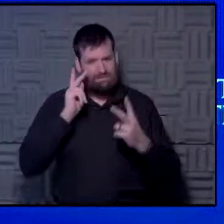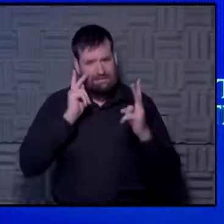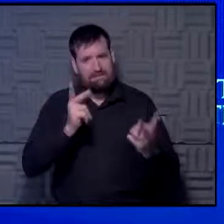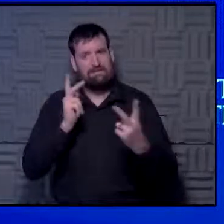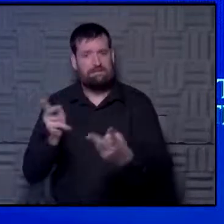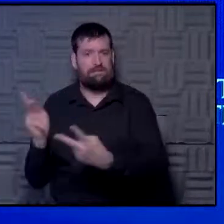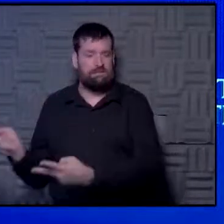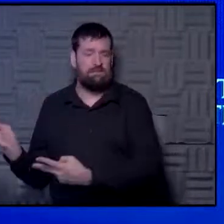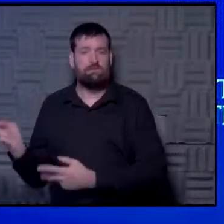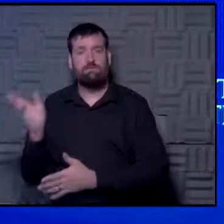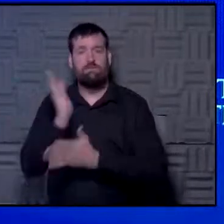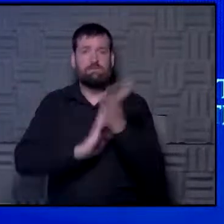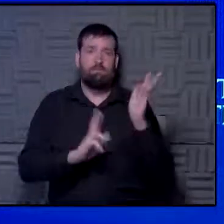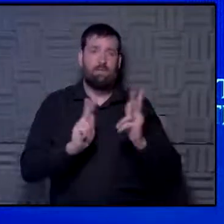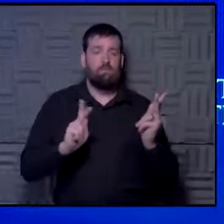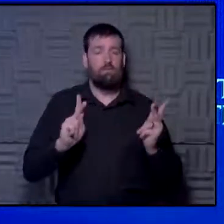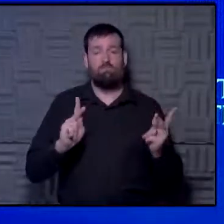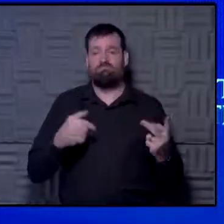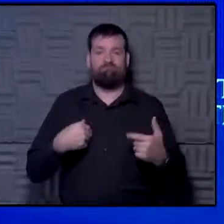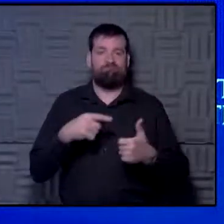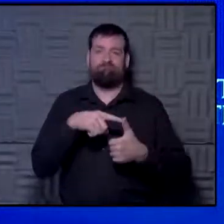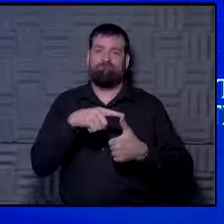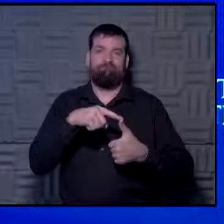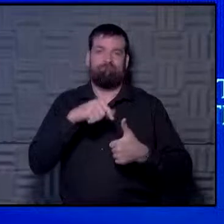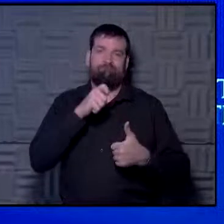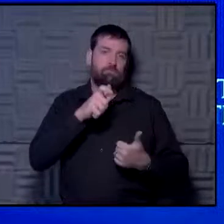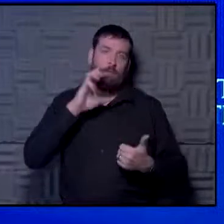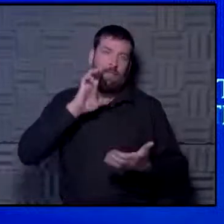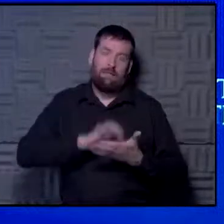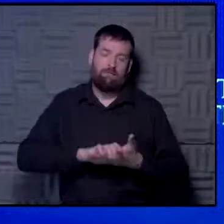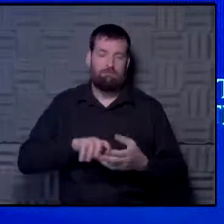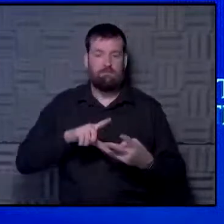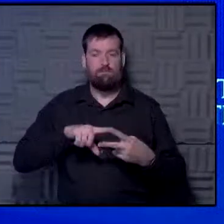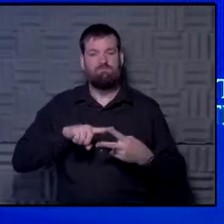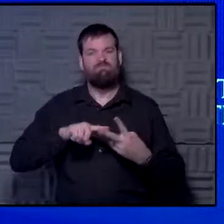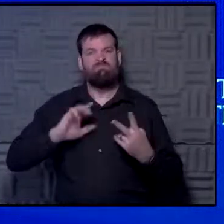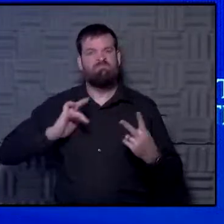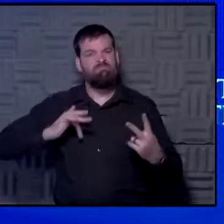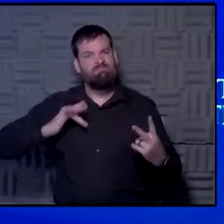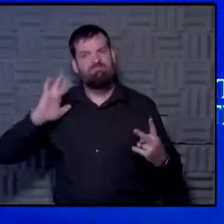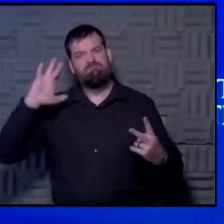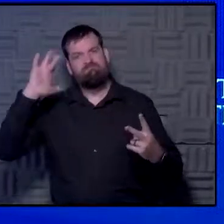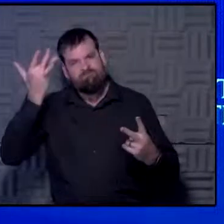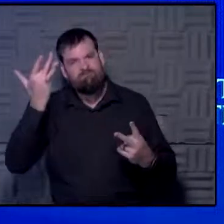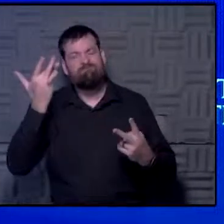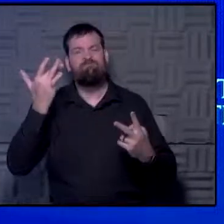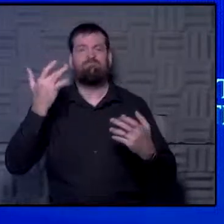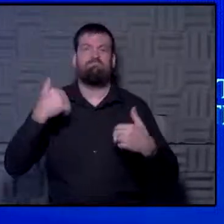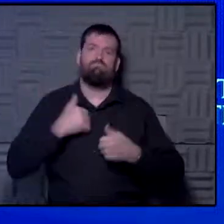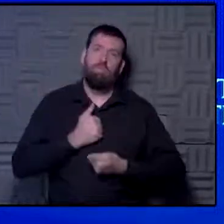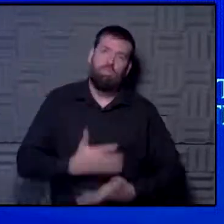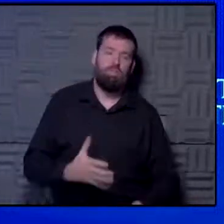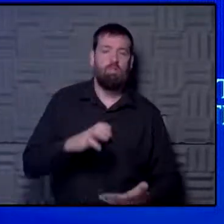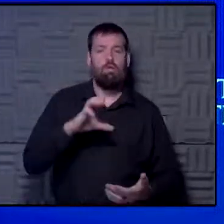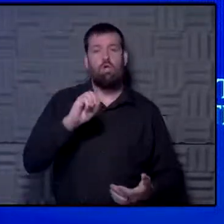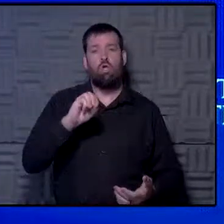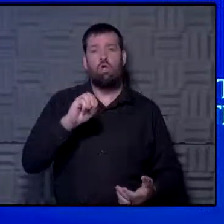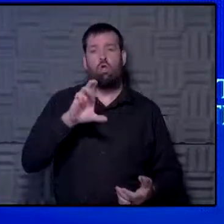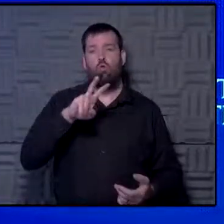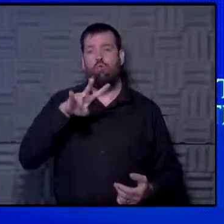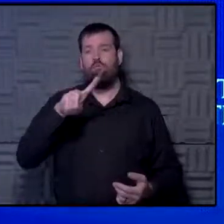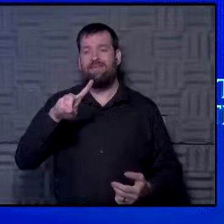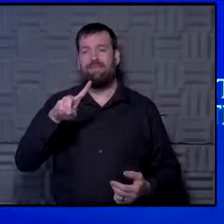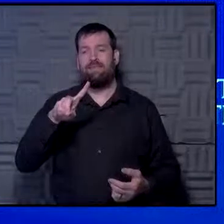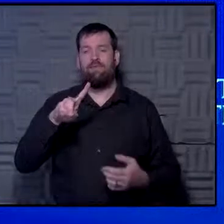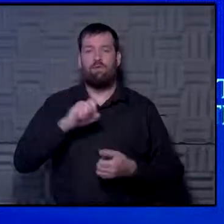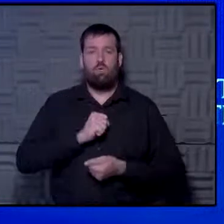And I think there's just people who just, A, they don't believe it, B, they have COVID fatigue, they're tired of it, they have COWS, COVID weariness syndrome,